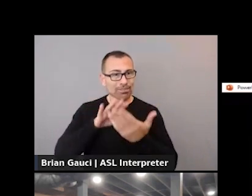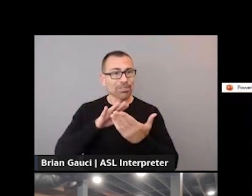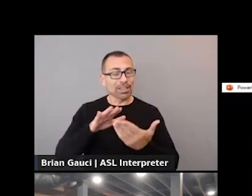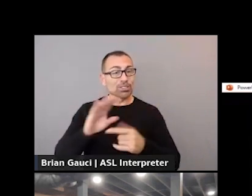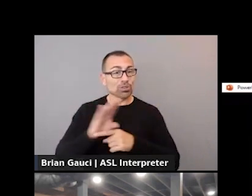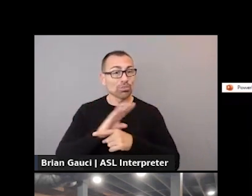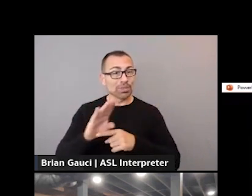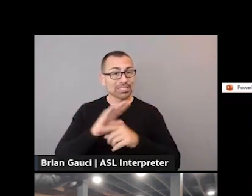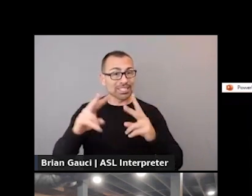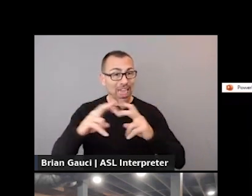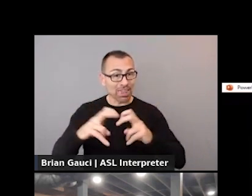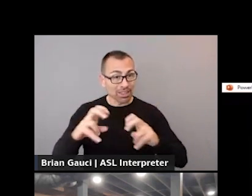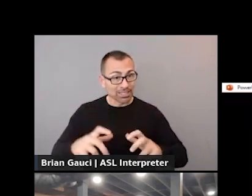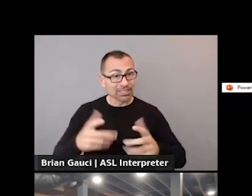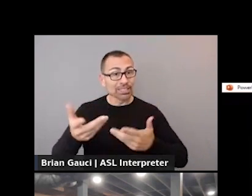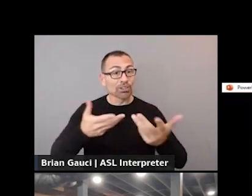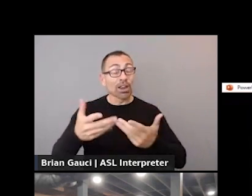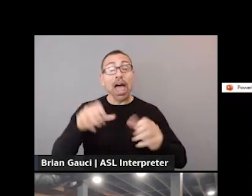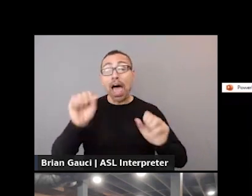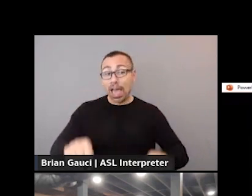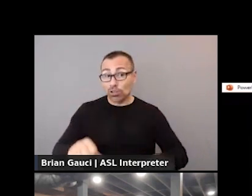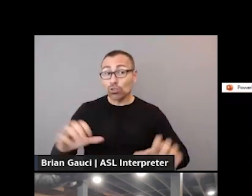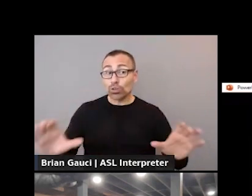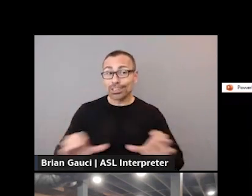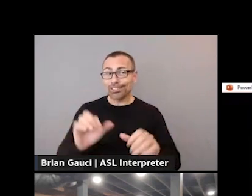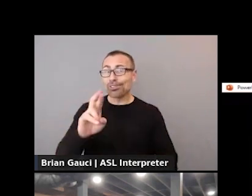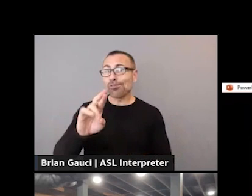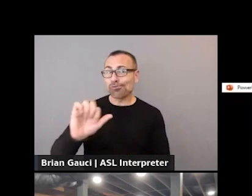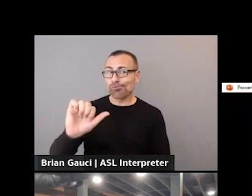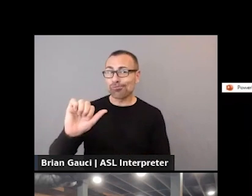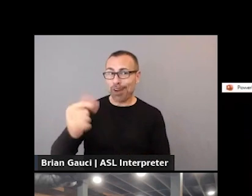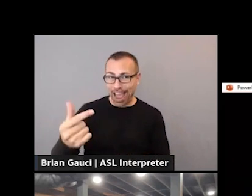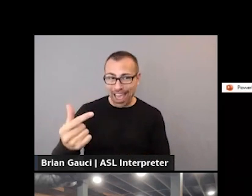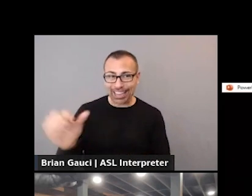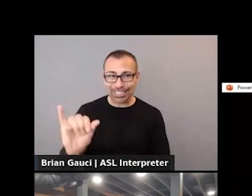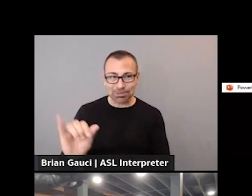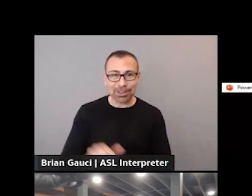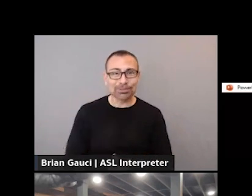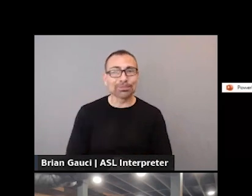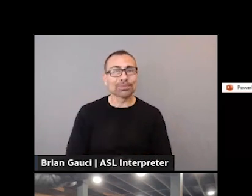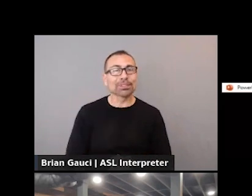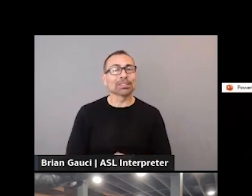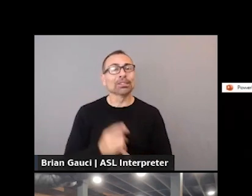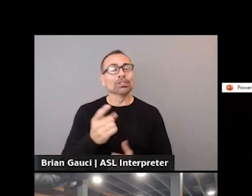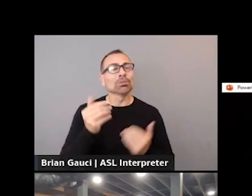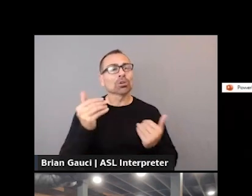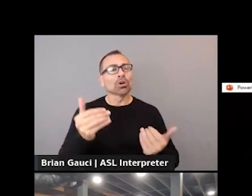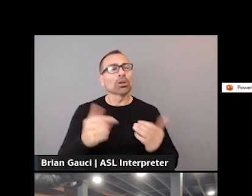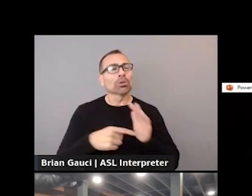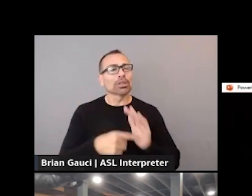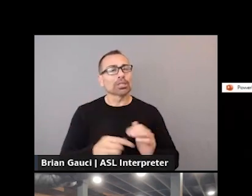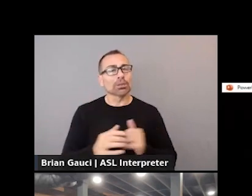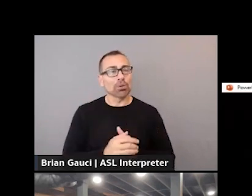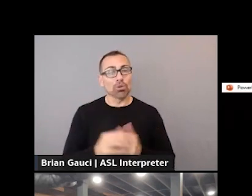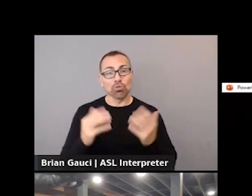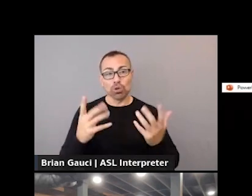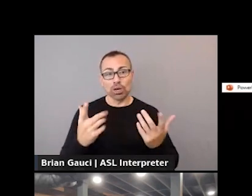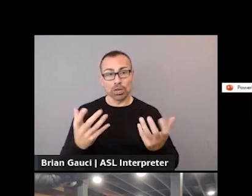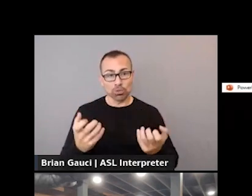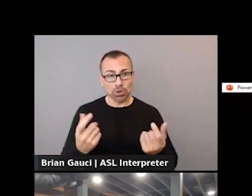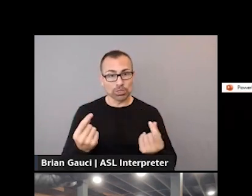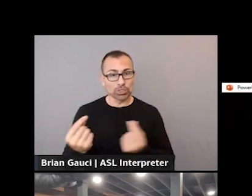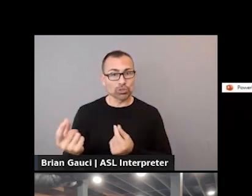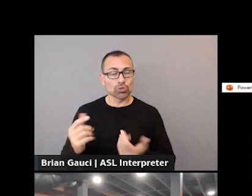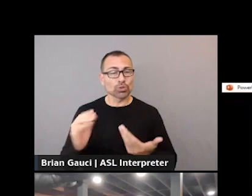I'll just go ahead and show you how this looks. Like what I want to do here is I want to go ahead and compare